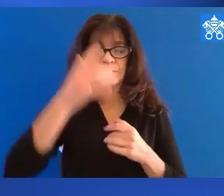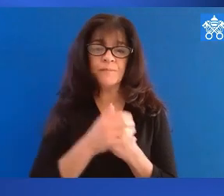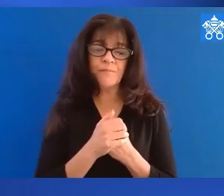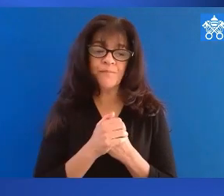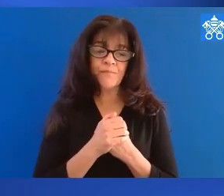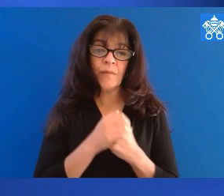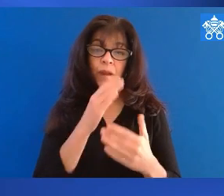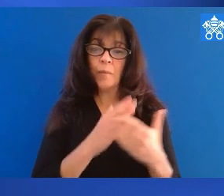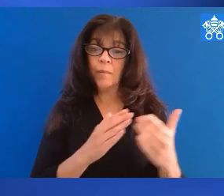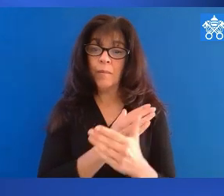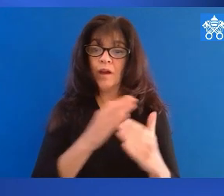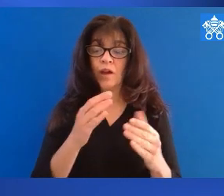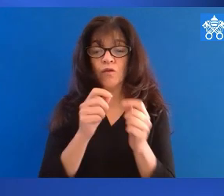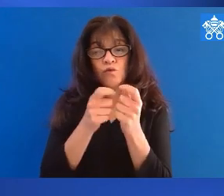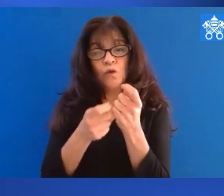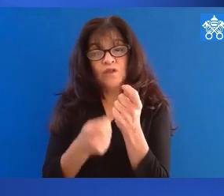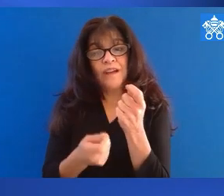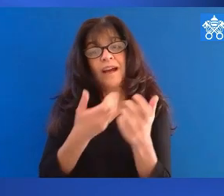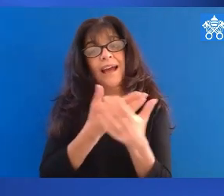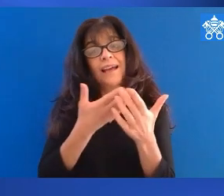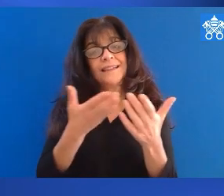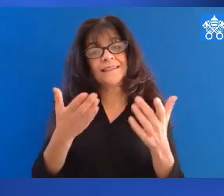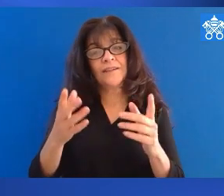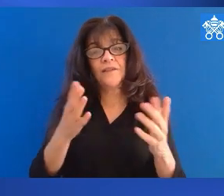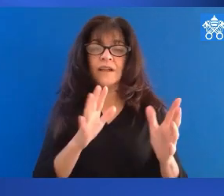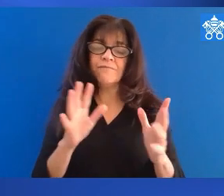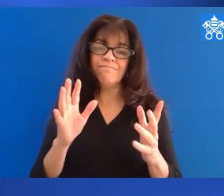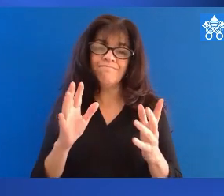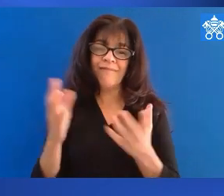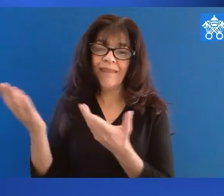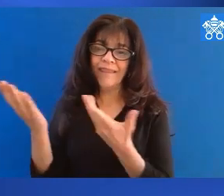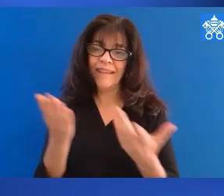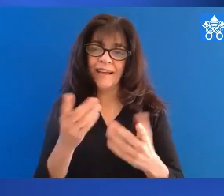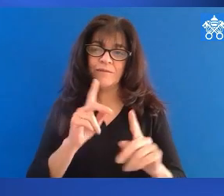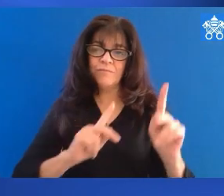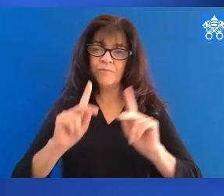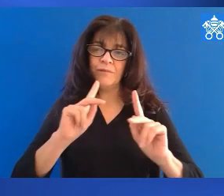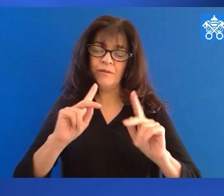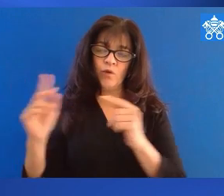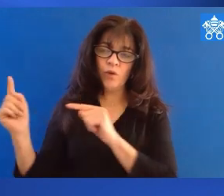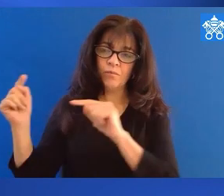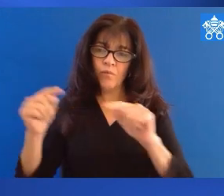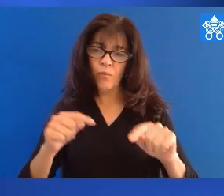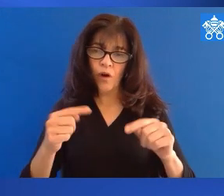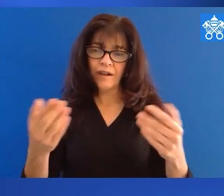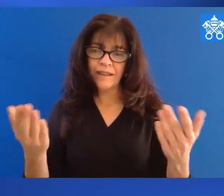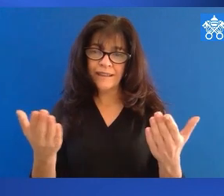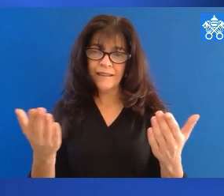sofferenti. Benedirà anche i rosari e gli oggetti di devozione che ciascuno porta con